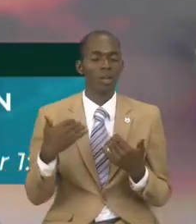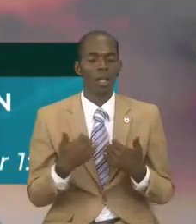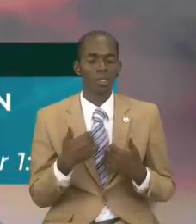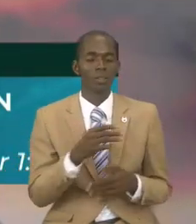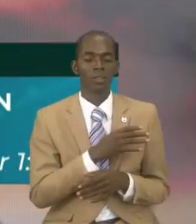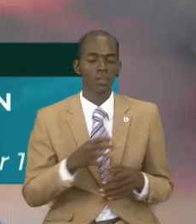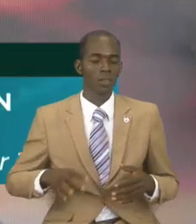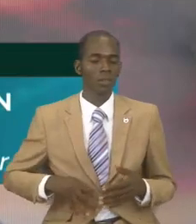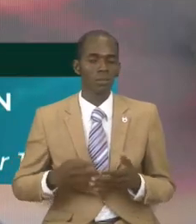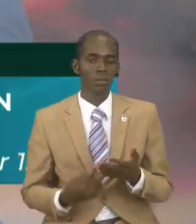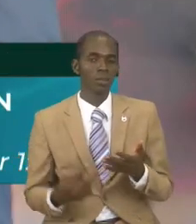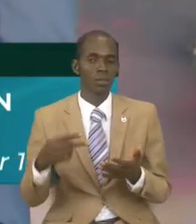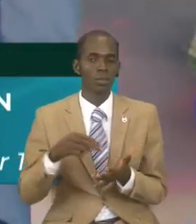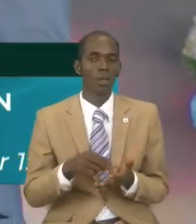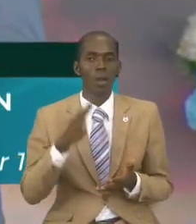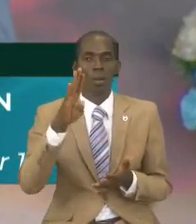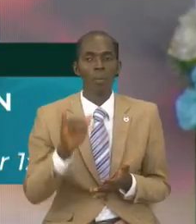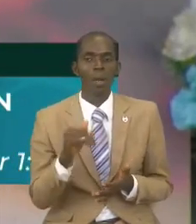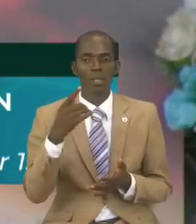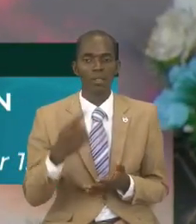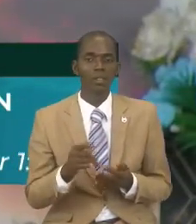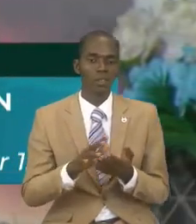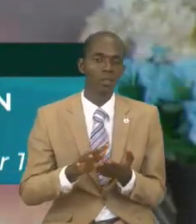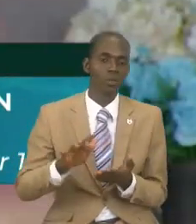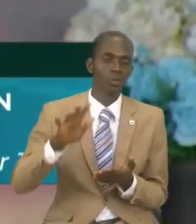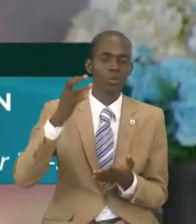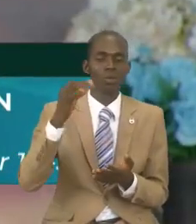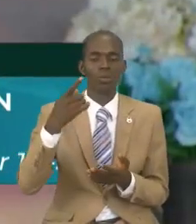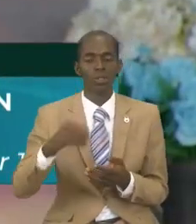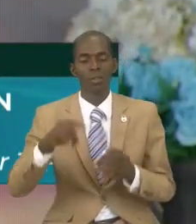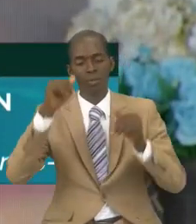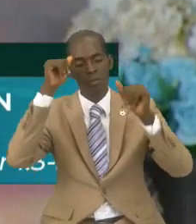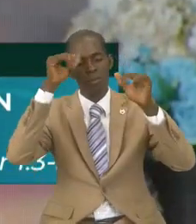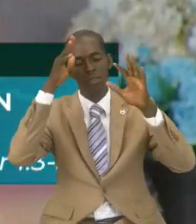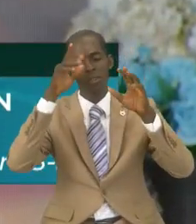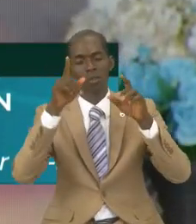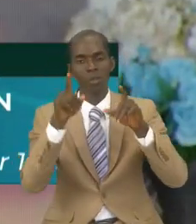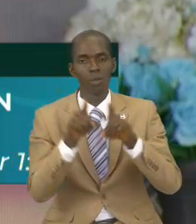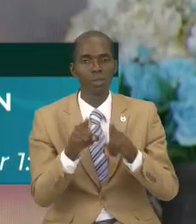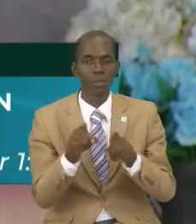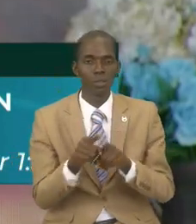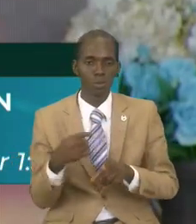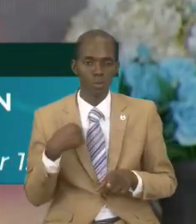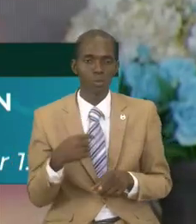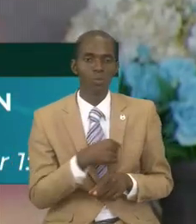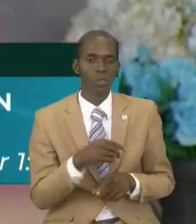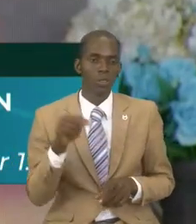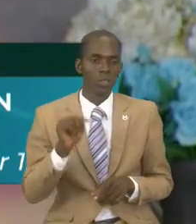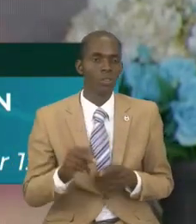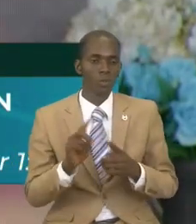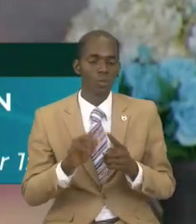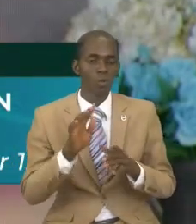dead by the glory of the Father, even so we also shall